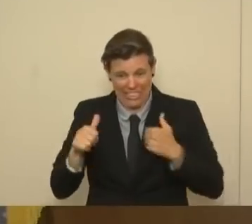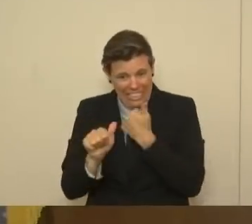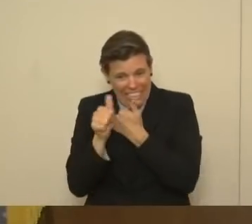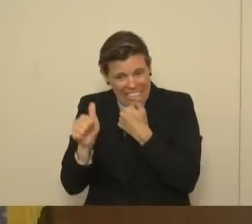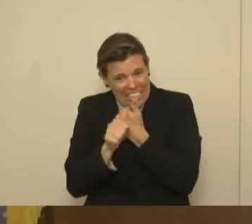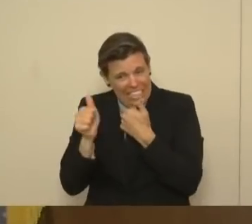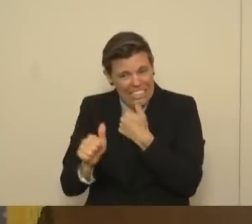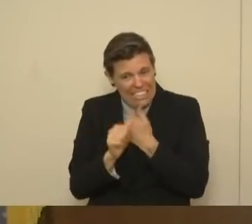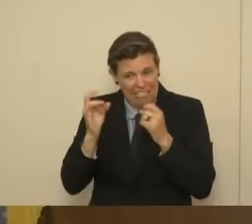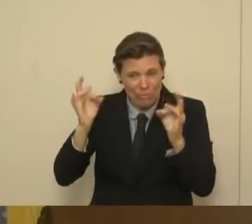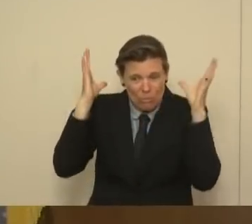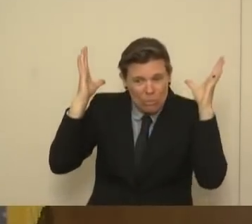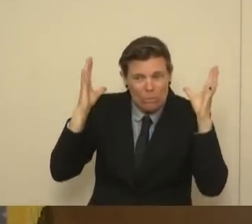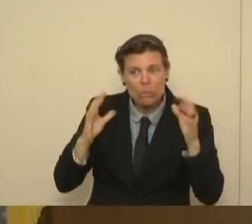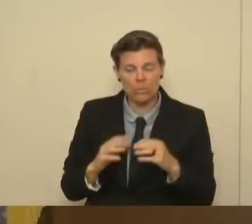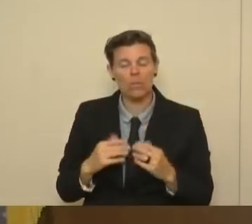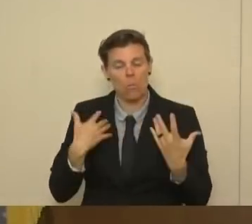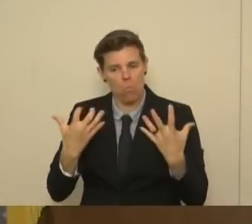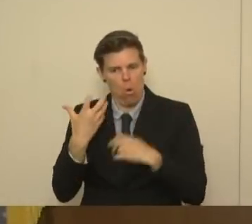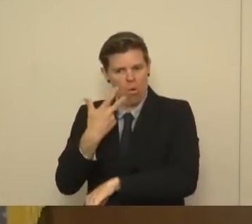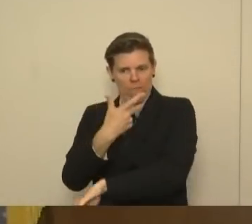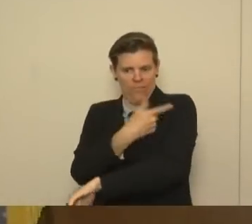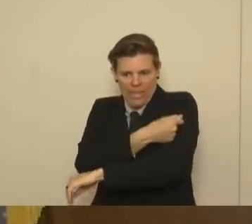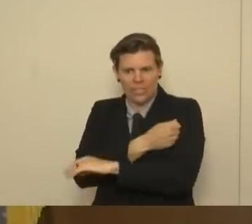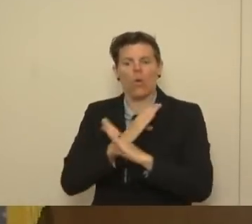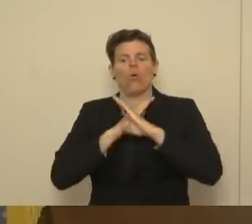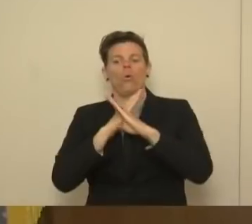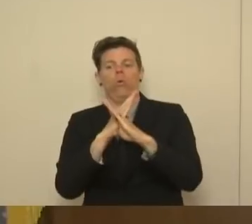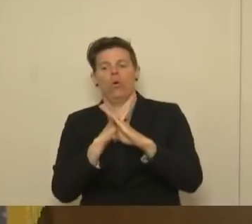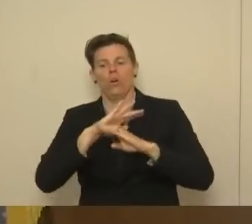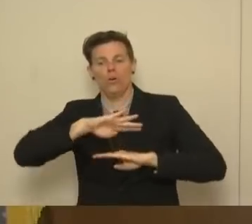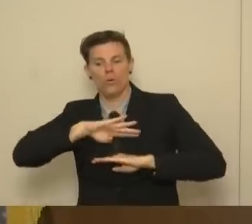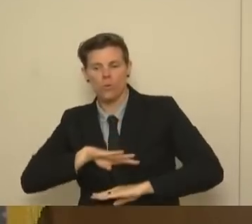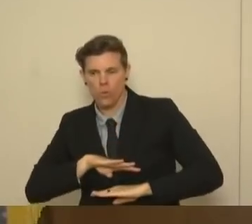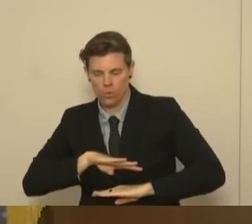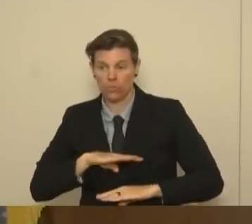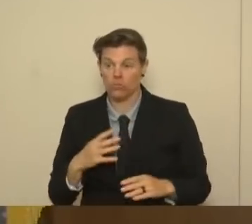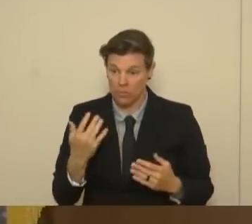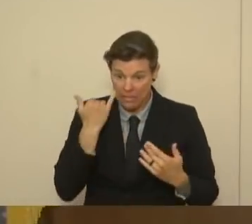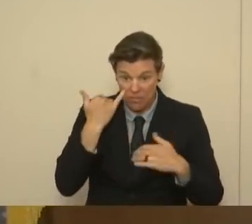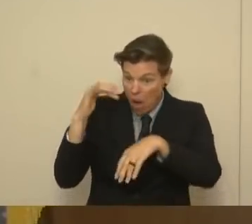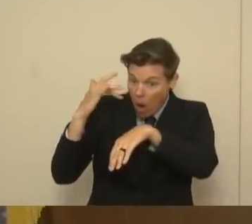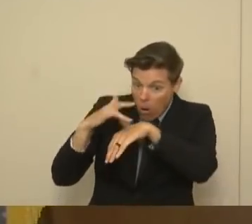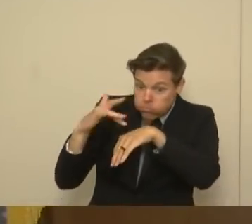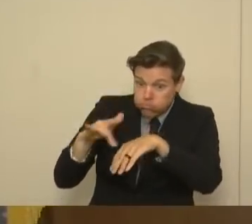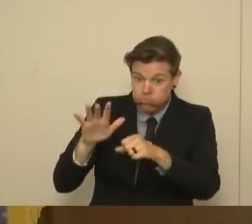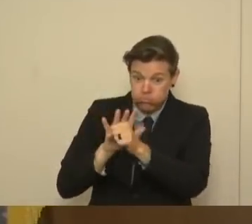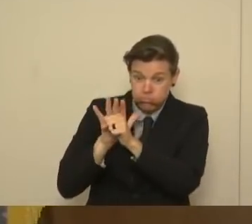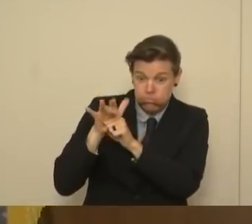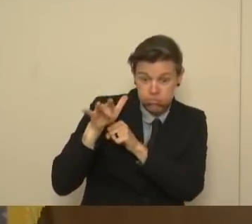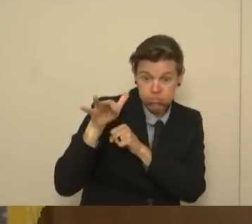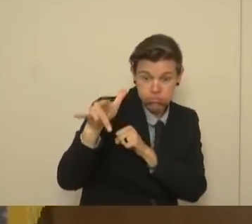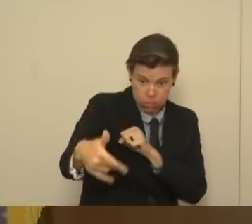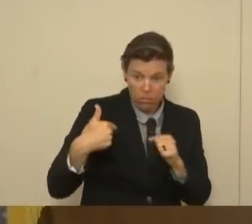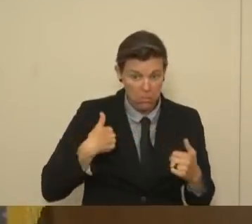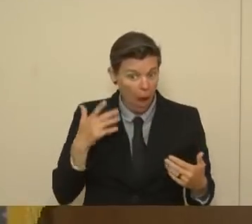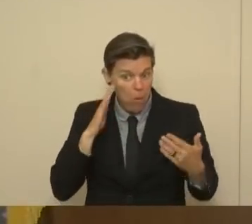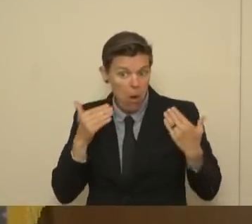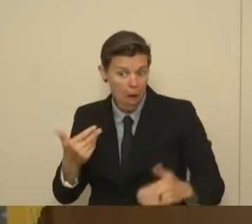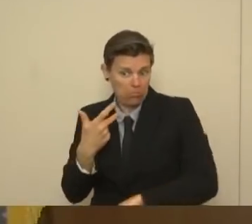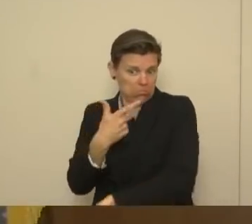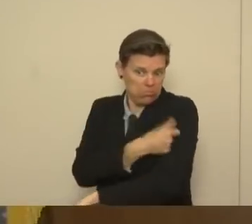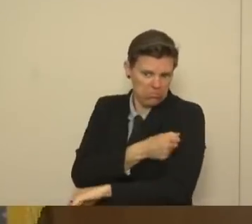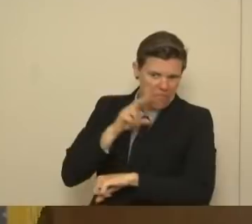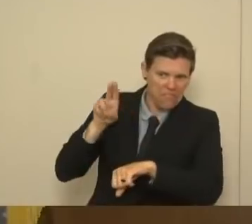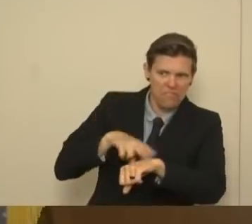But that's going to be a real debate, and we're going to use you thought the medical advisory team,